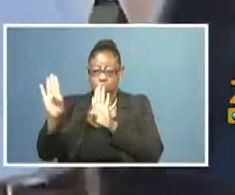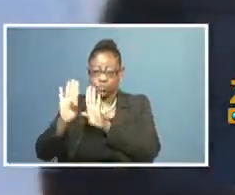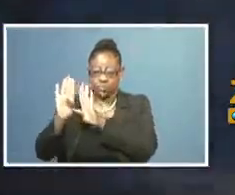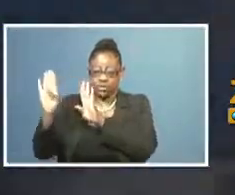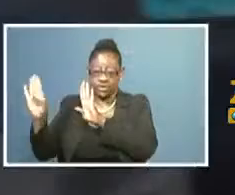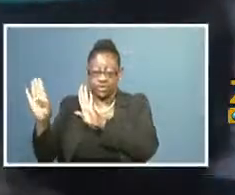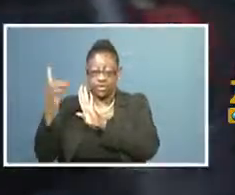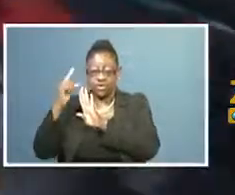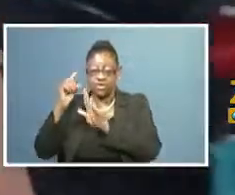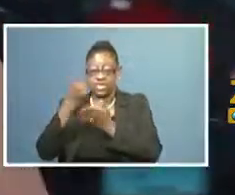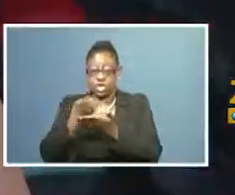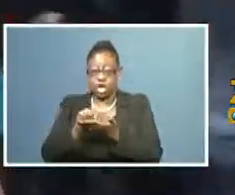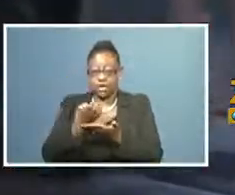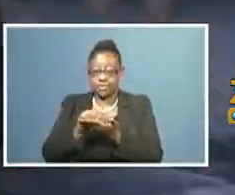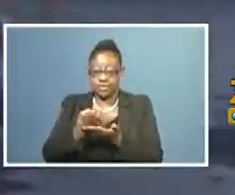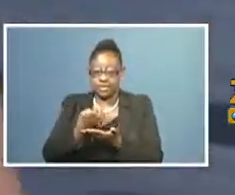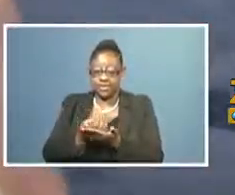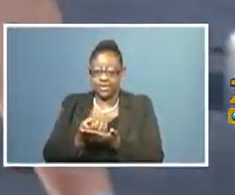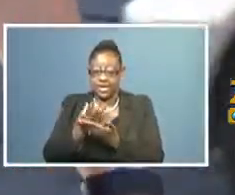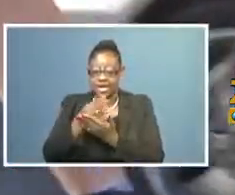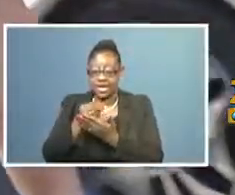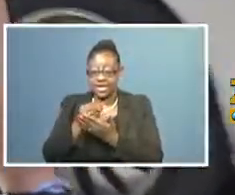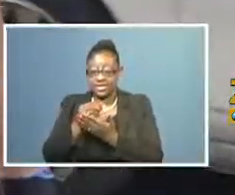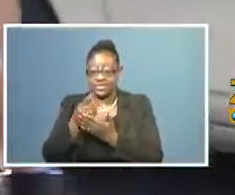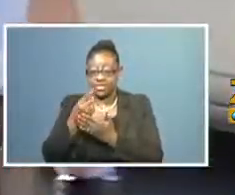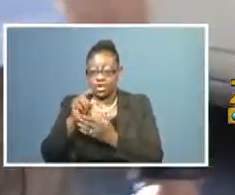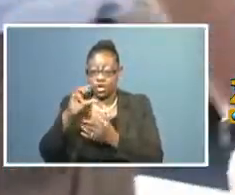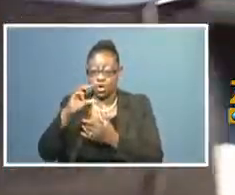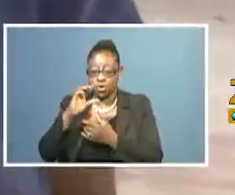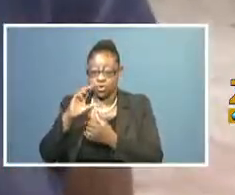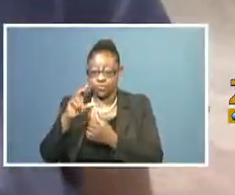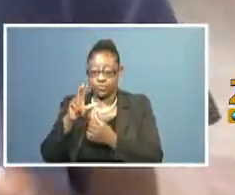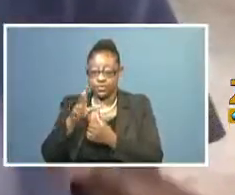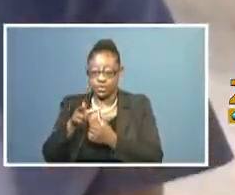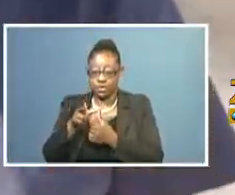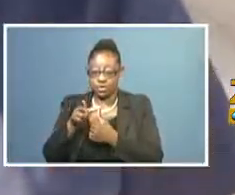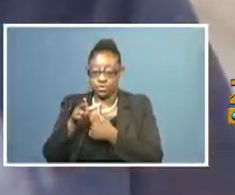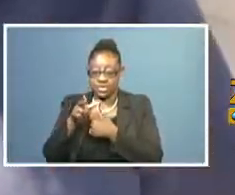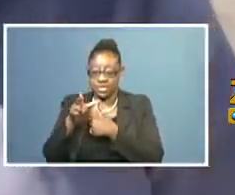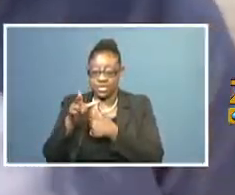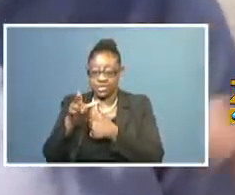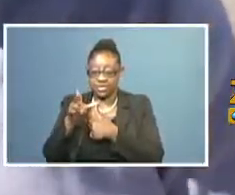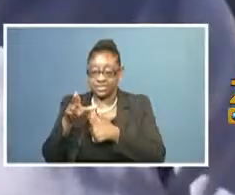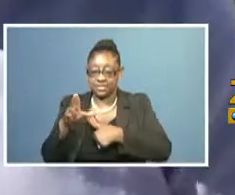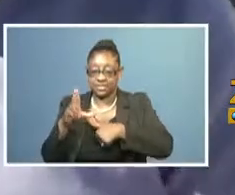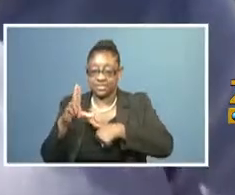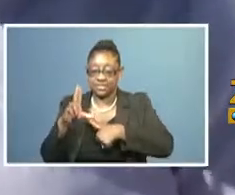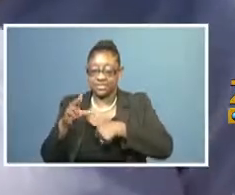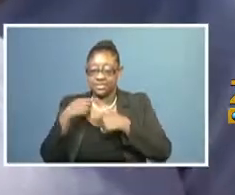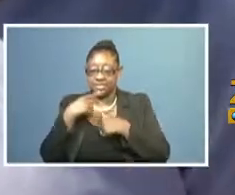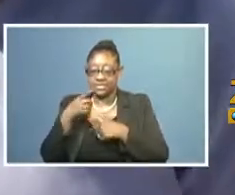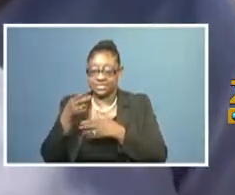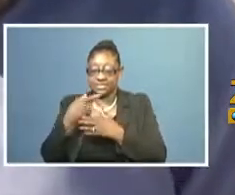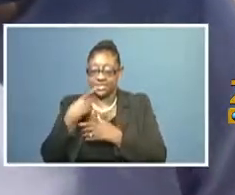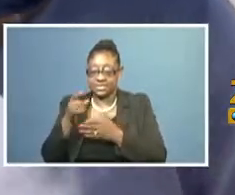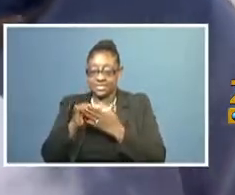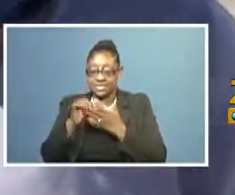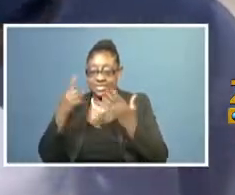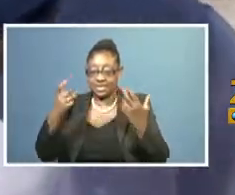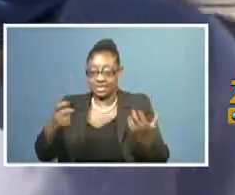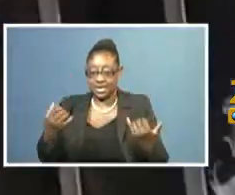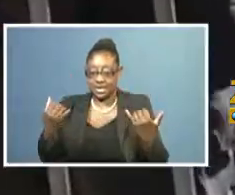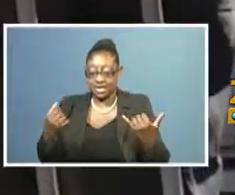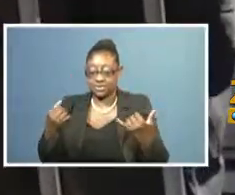of the economy. Hotel executives have called for the removal of the mask mandate, a call Darville says could soon be answered as